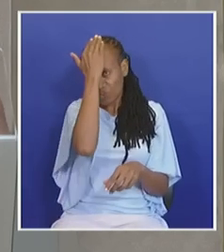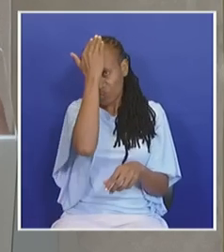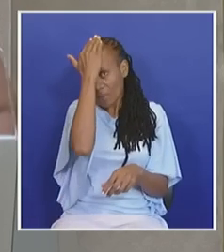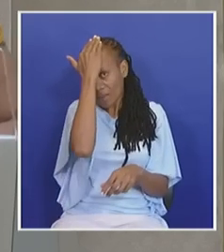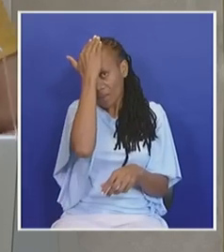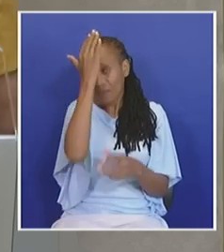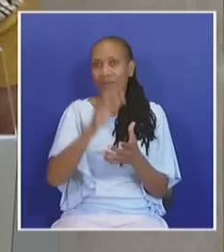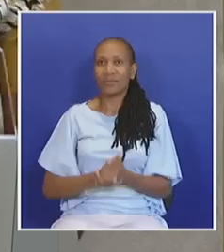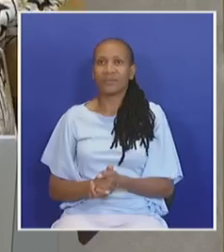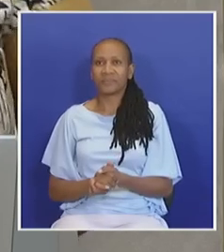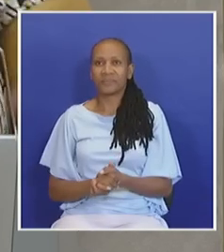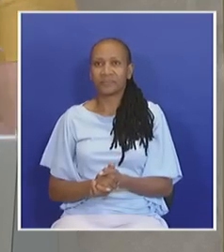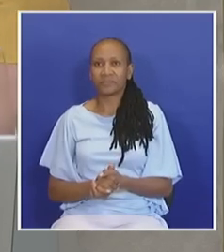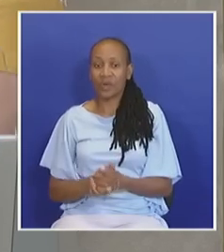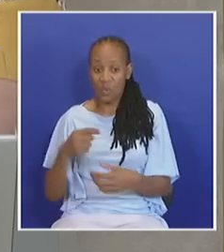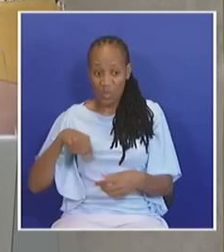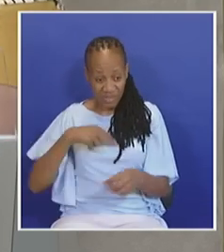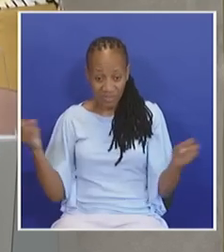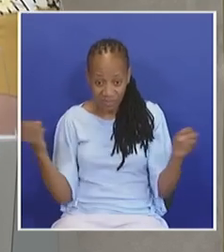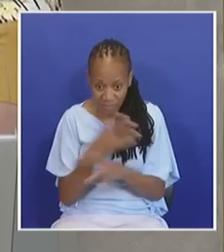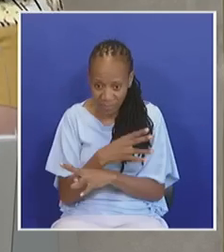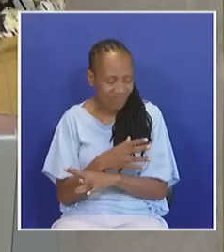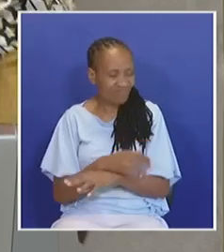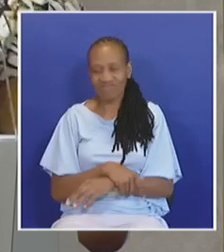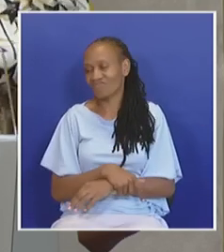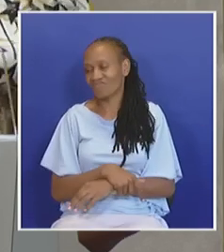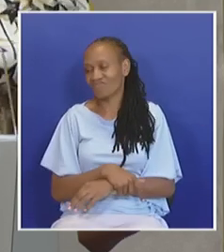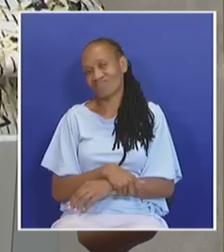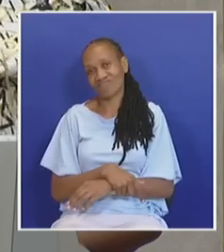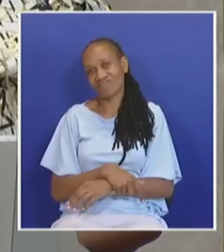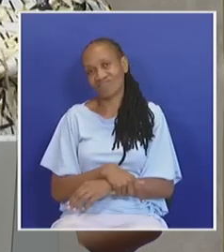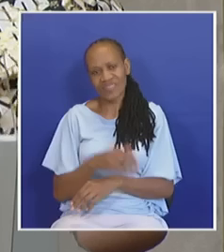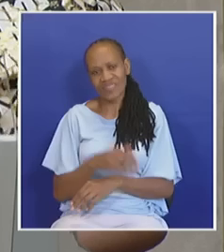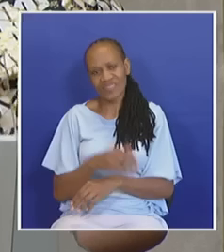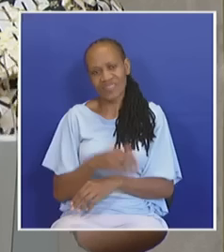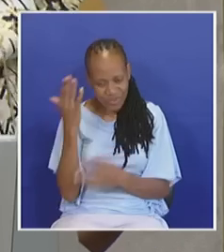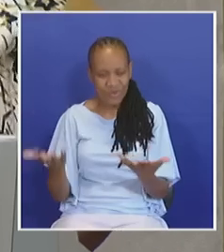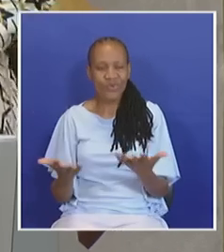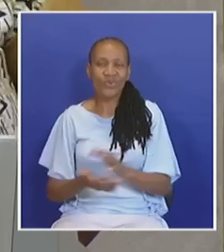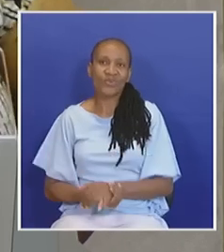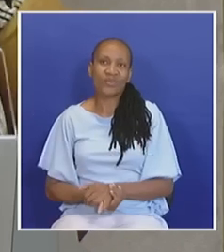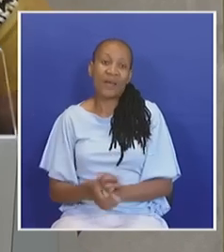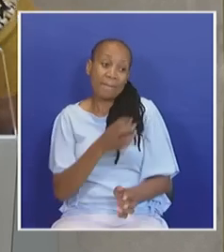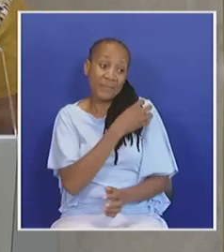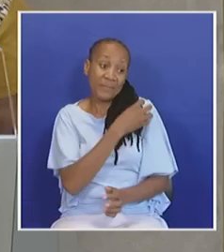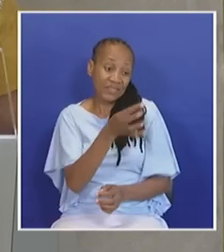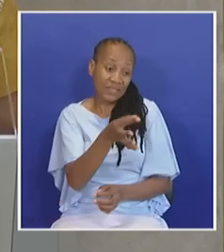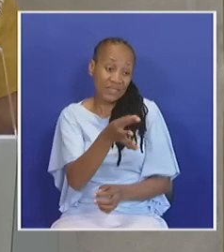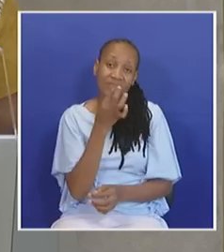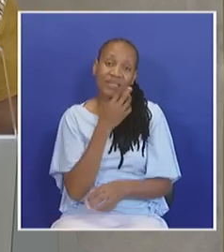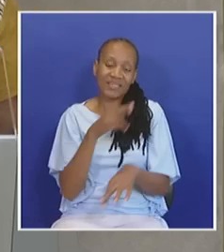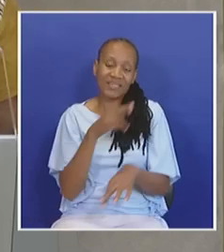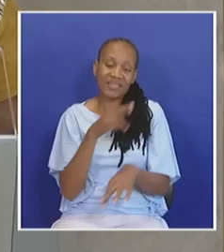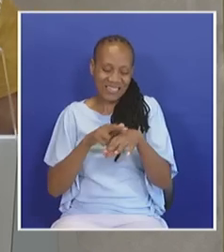surprised, because I cannot agree with Minister Mo that racism is not